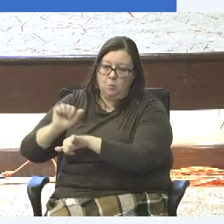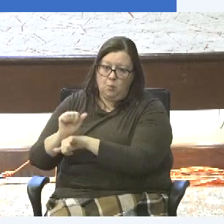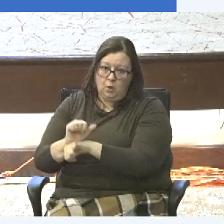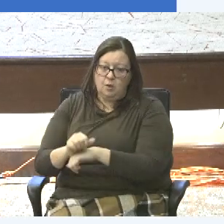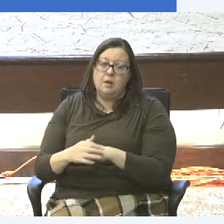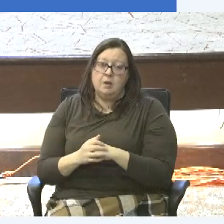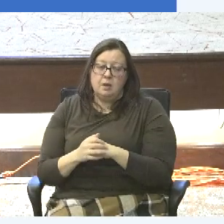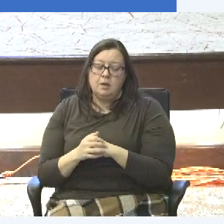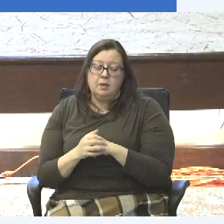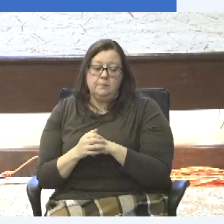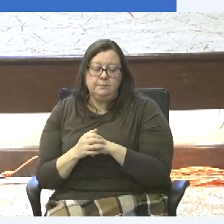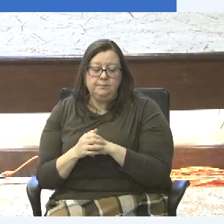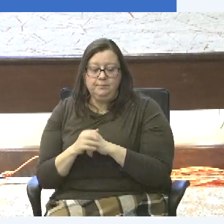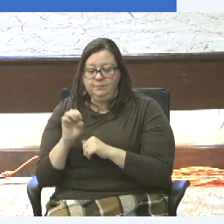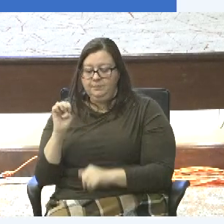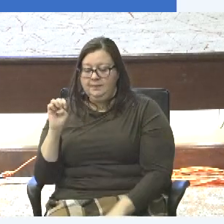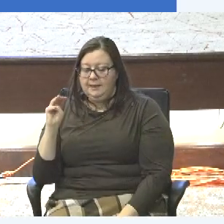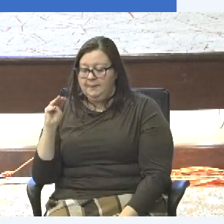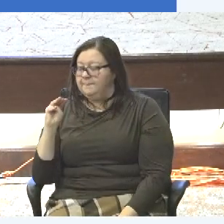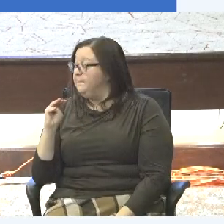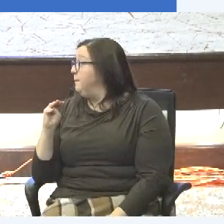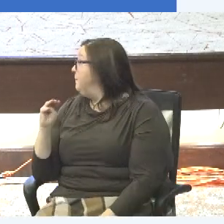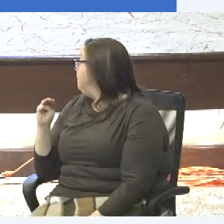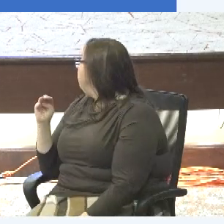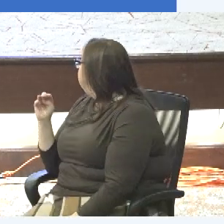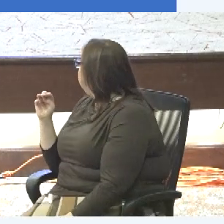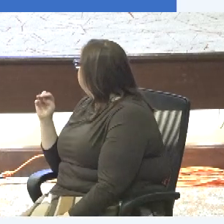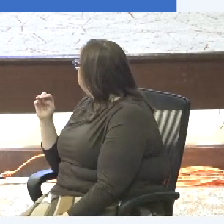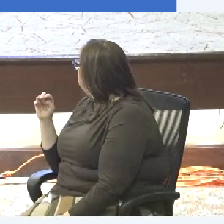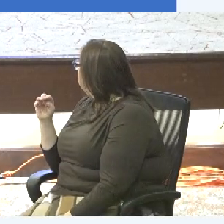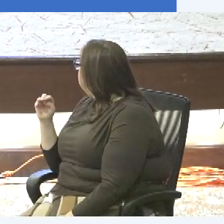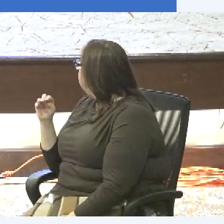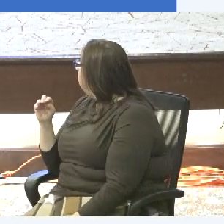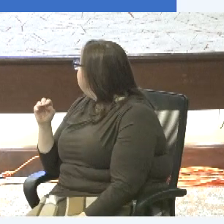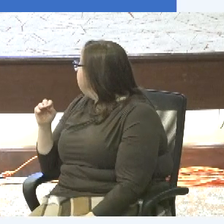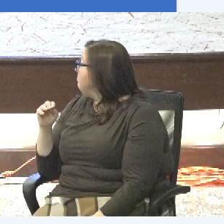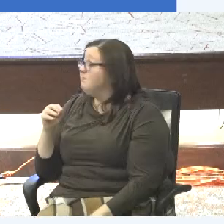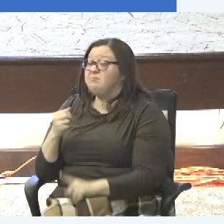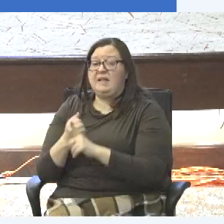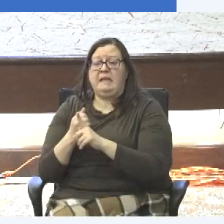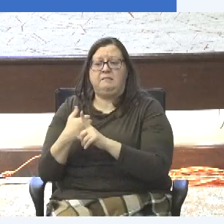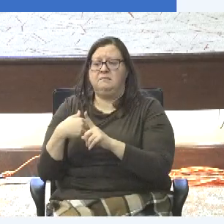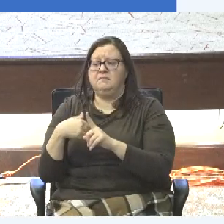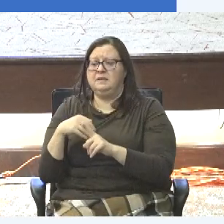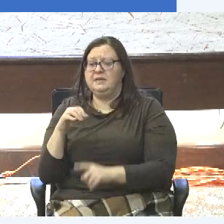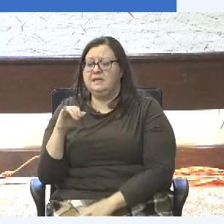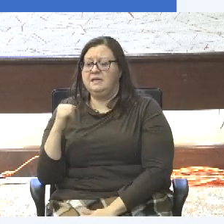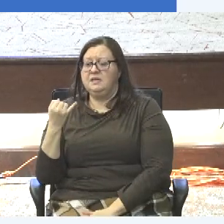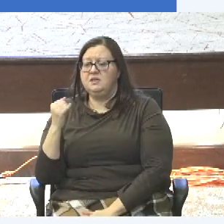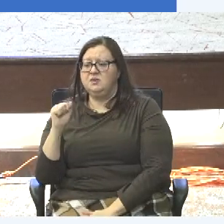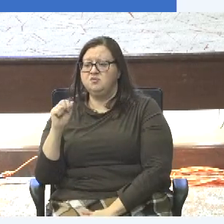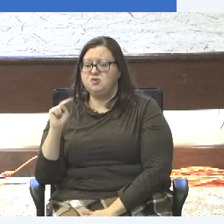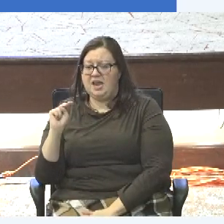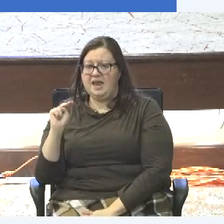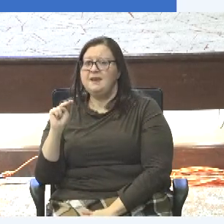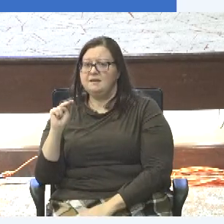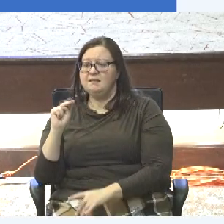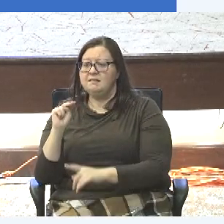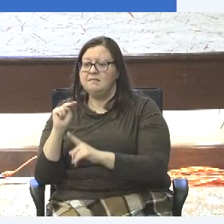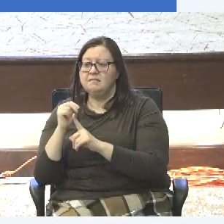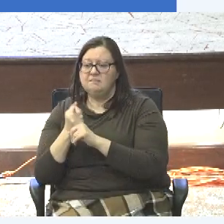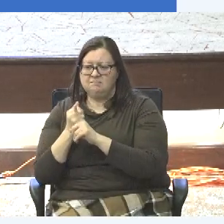that E.M. Durker and his team have done a great job with this recent weather events we've been experiencing, planning and preparing.